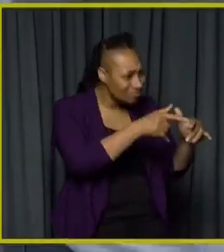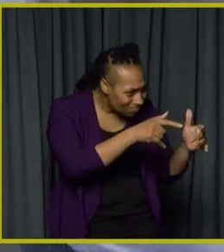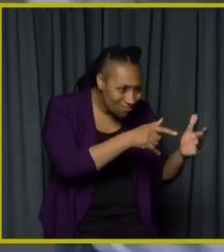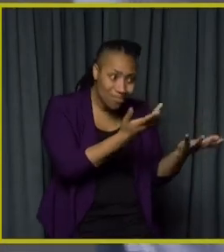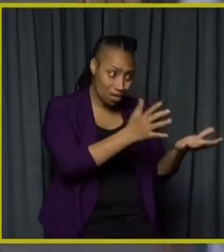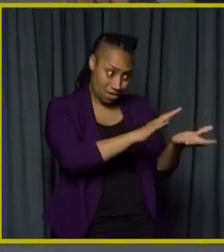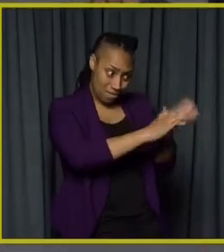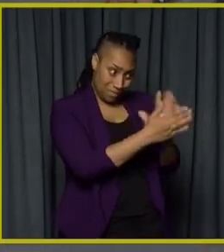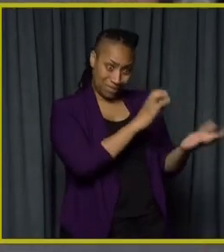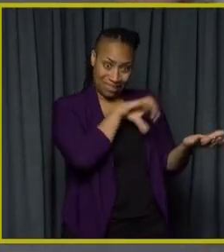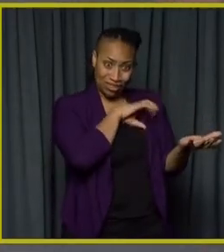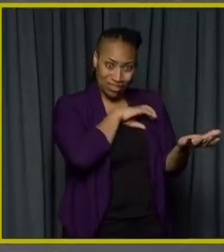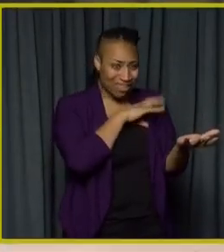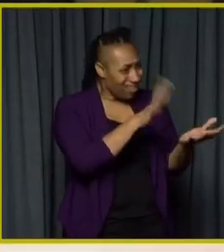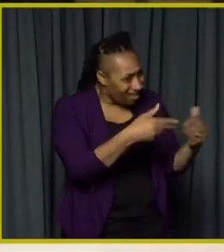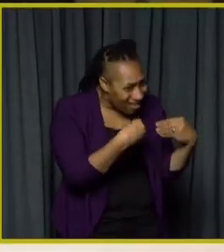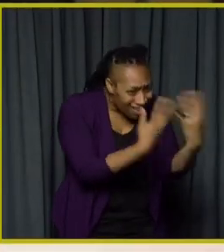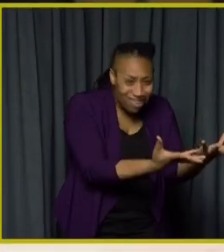vote.